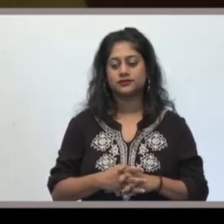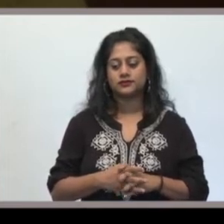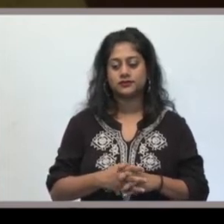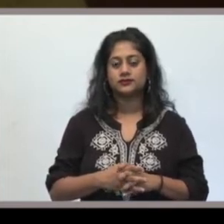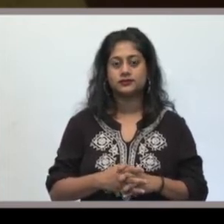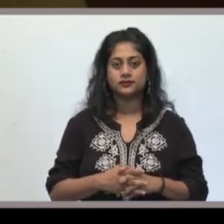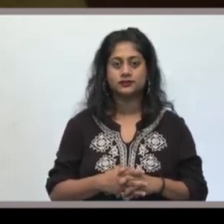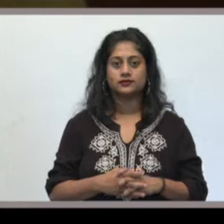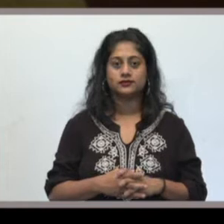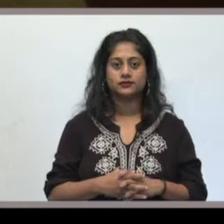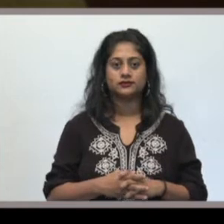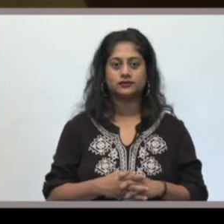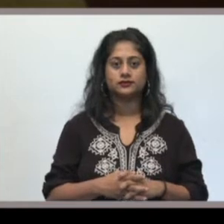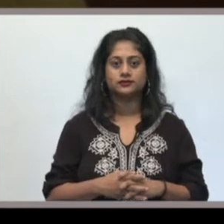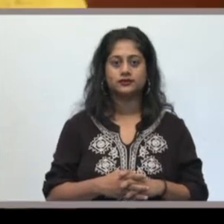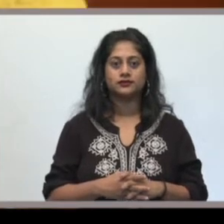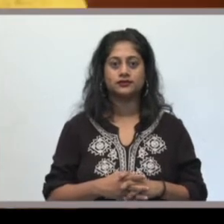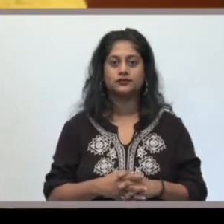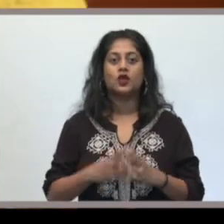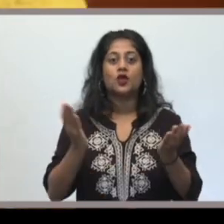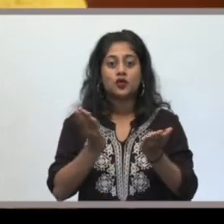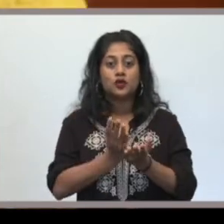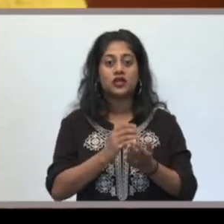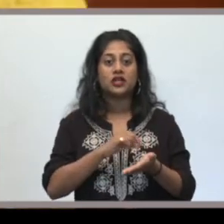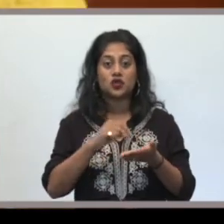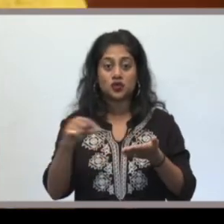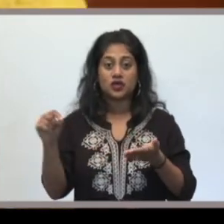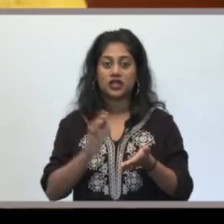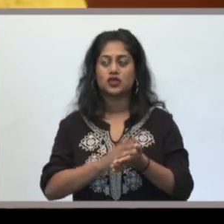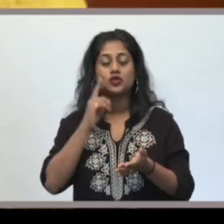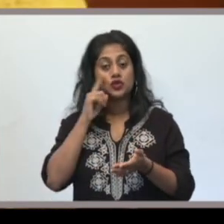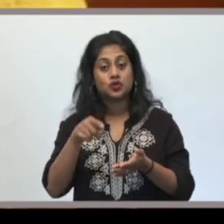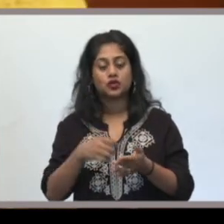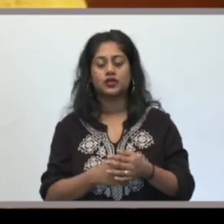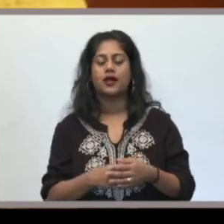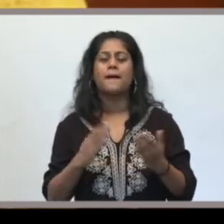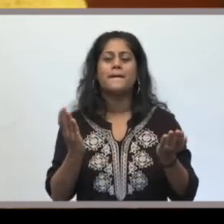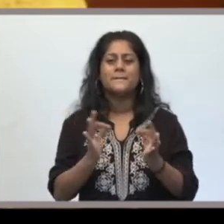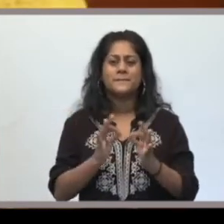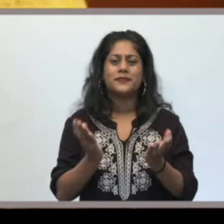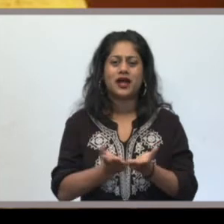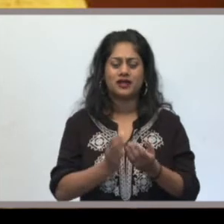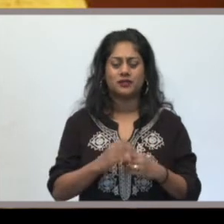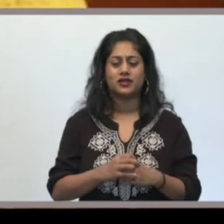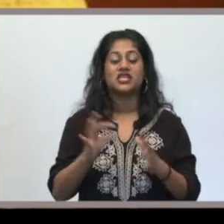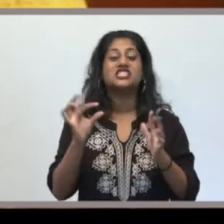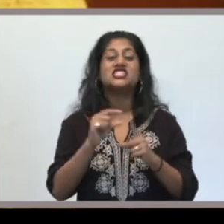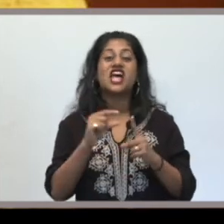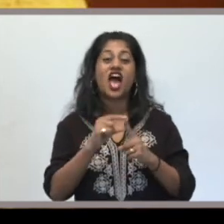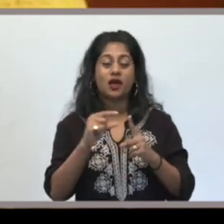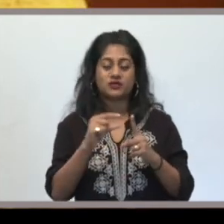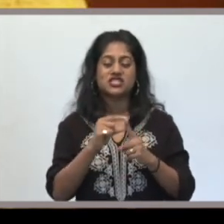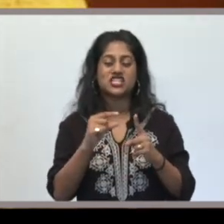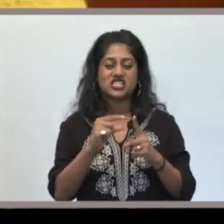comfort me." You know, I'm telling you, read through the book of Psalms and take a highlighter or a pencil and highlight all